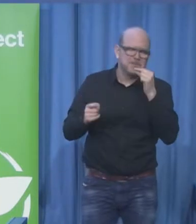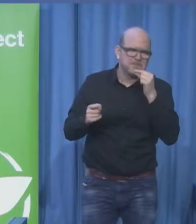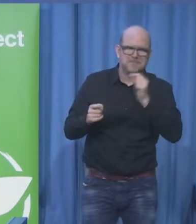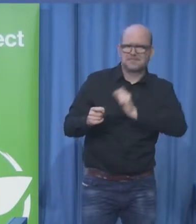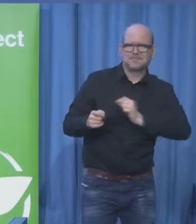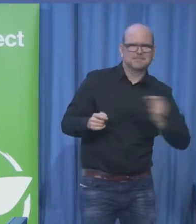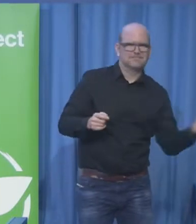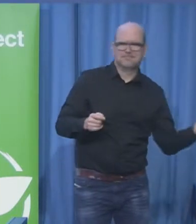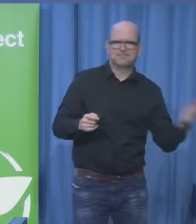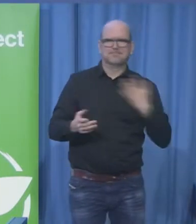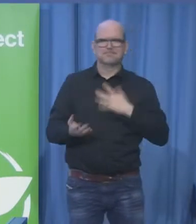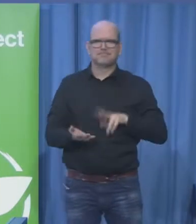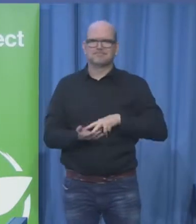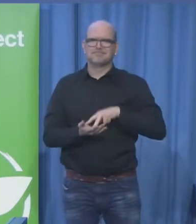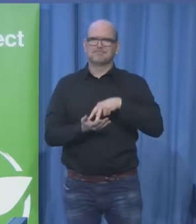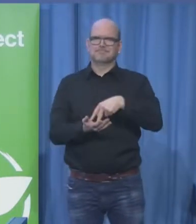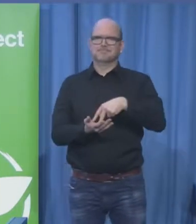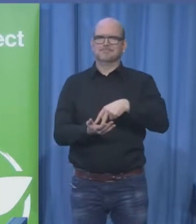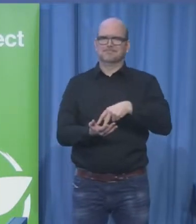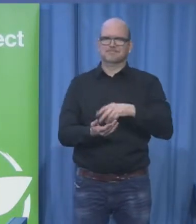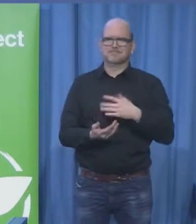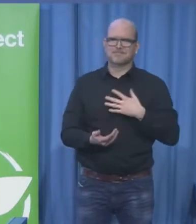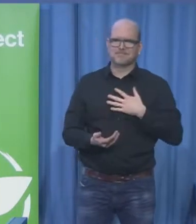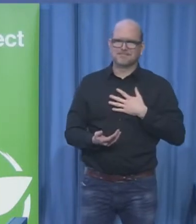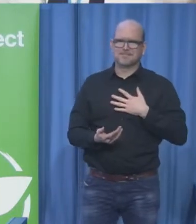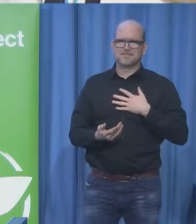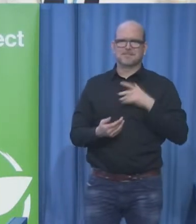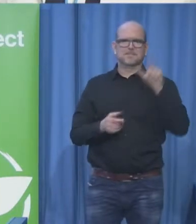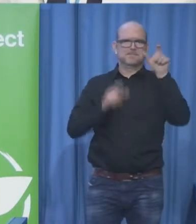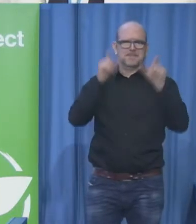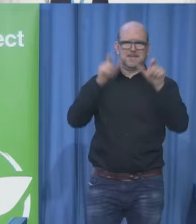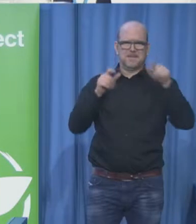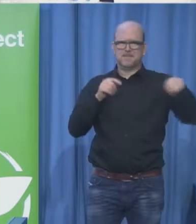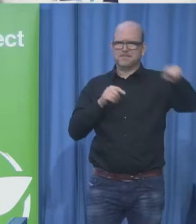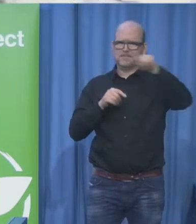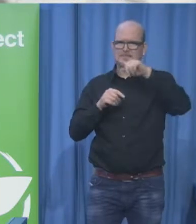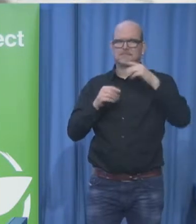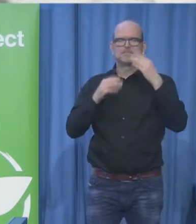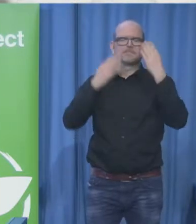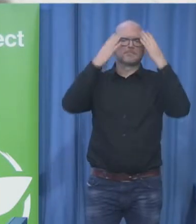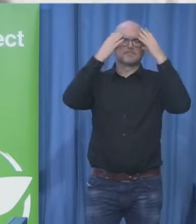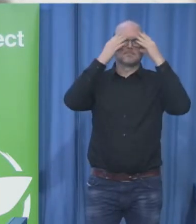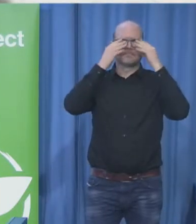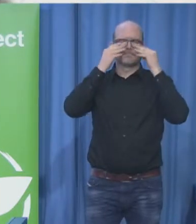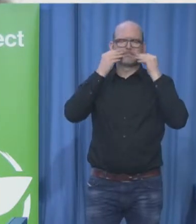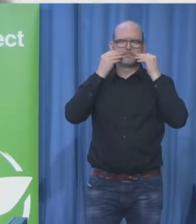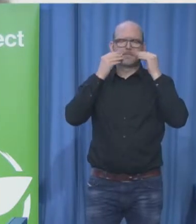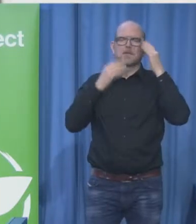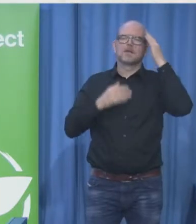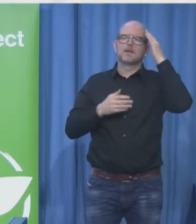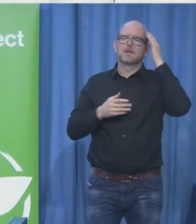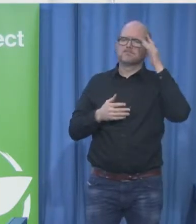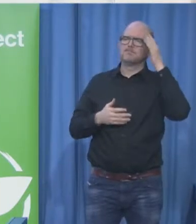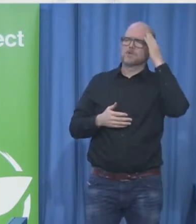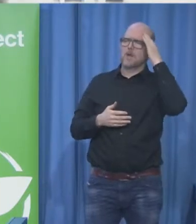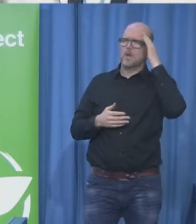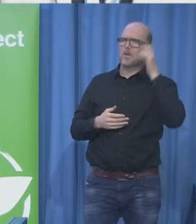blind can know where I am exactly now. This is an accessibility